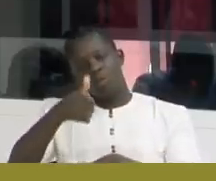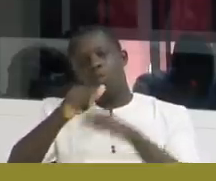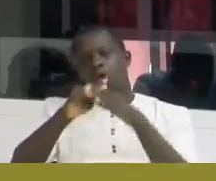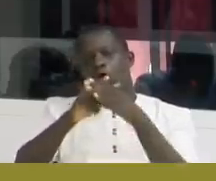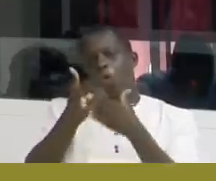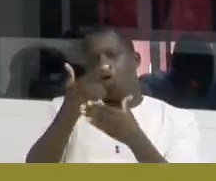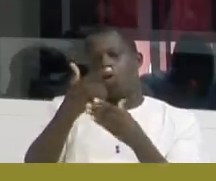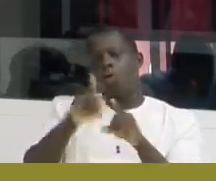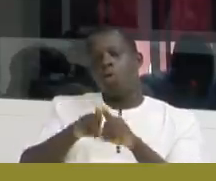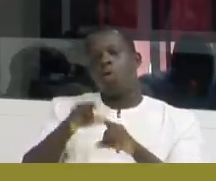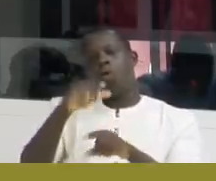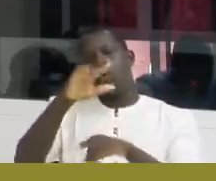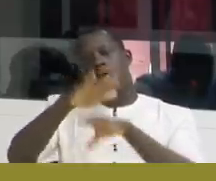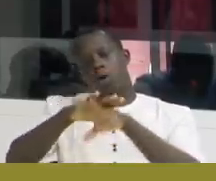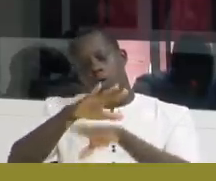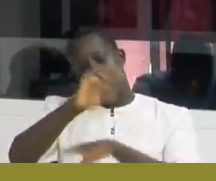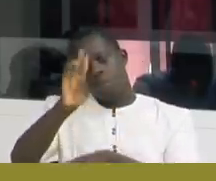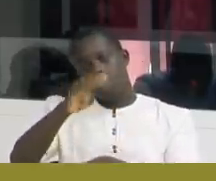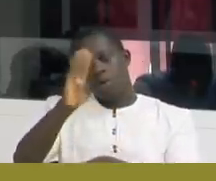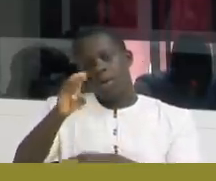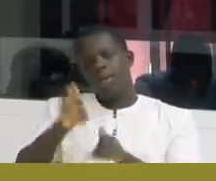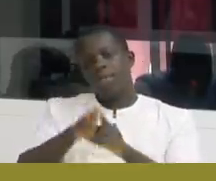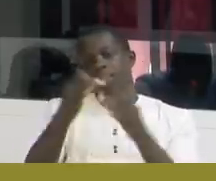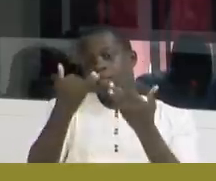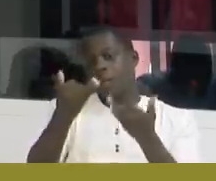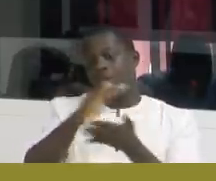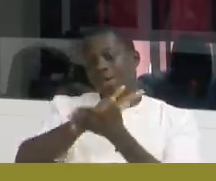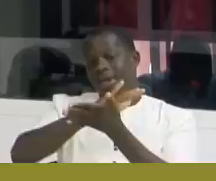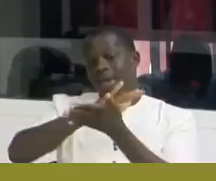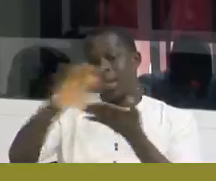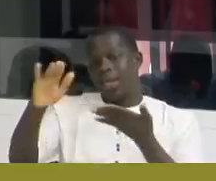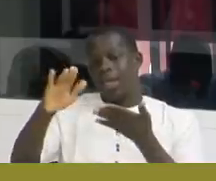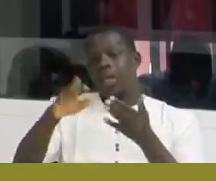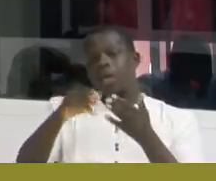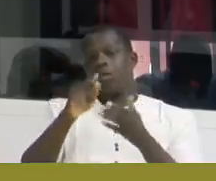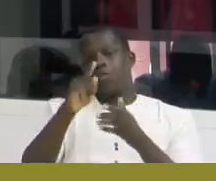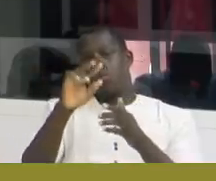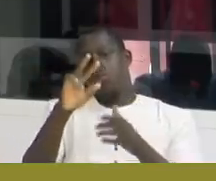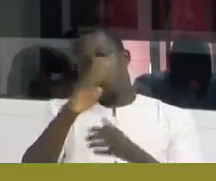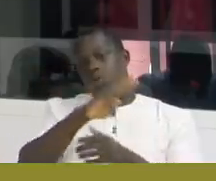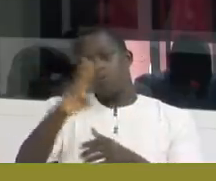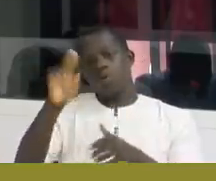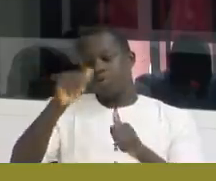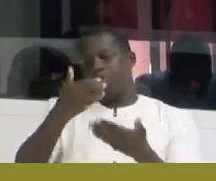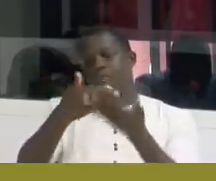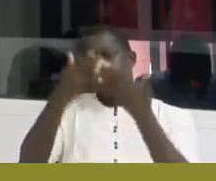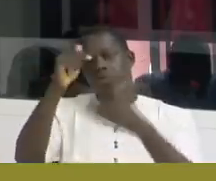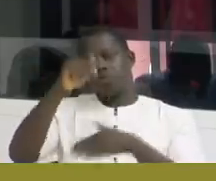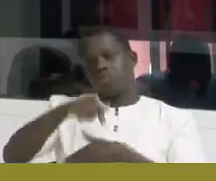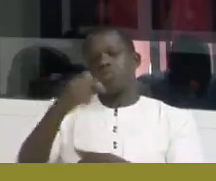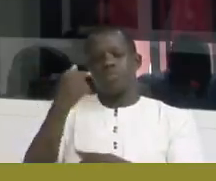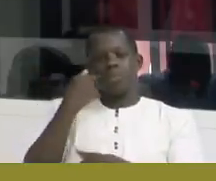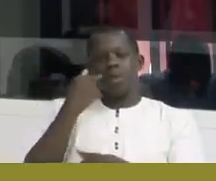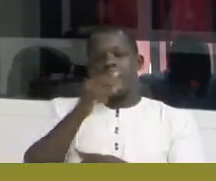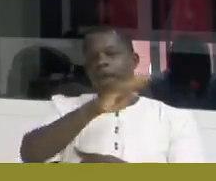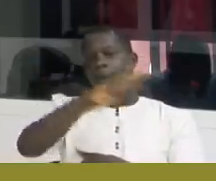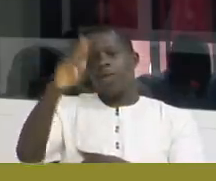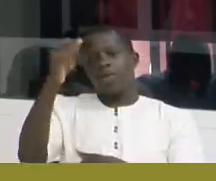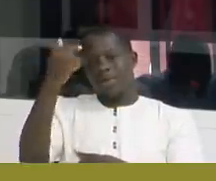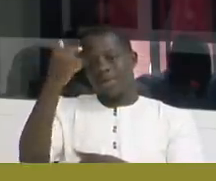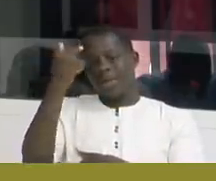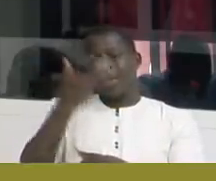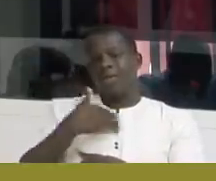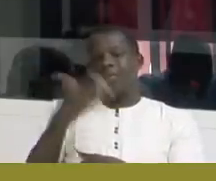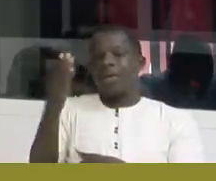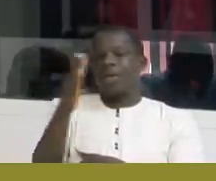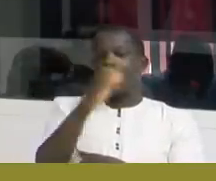we postpone till Monday. But it's quite clear that we wouldn't finish today. And I don't think there is any